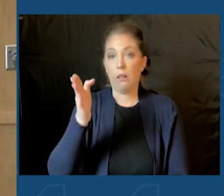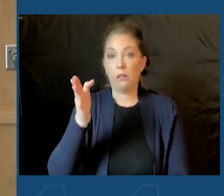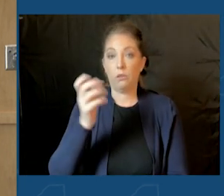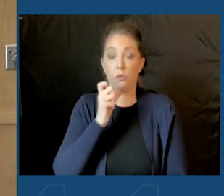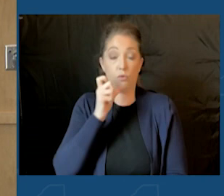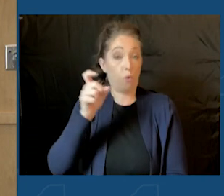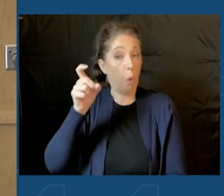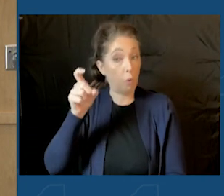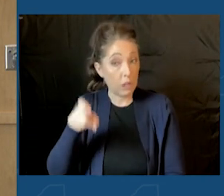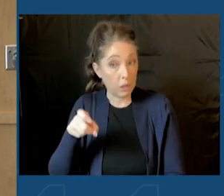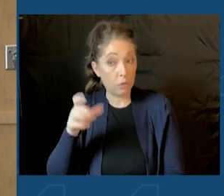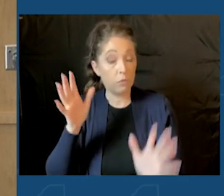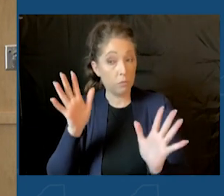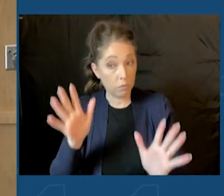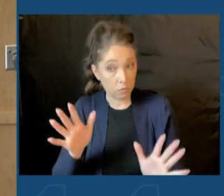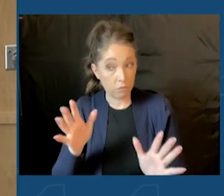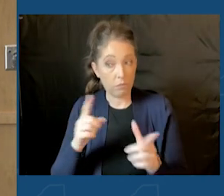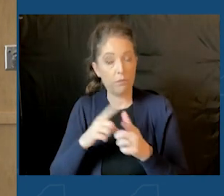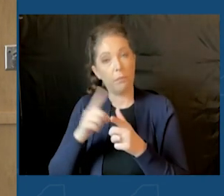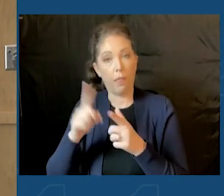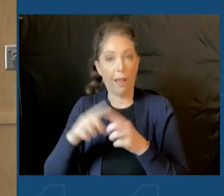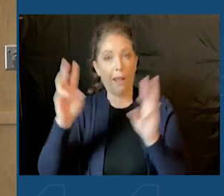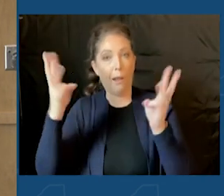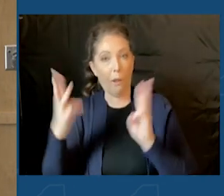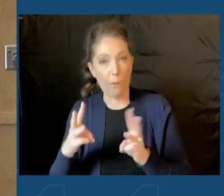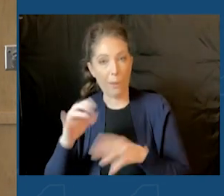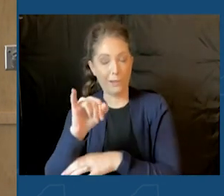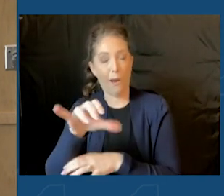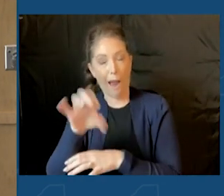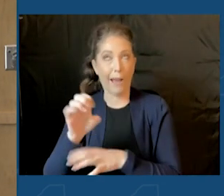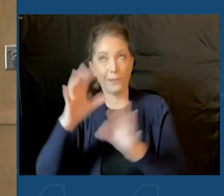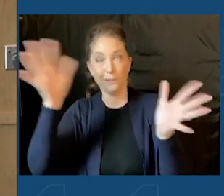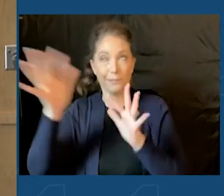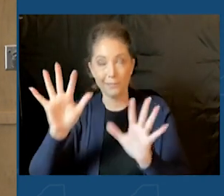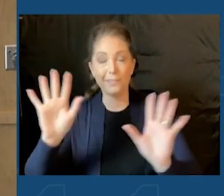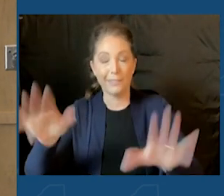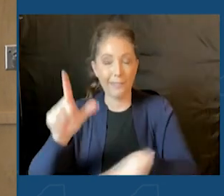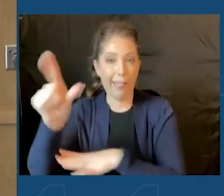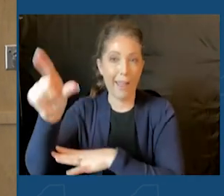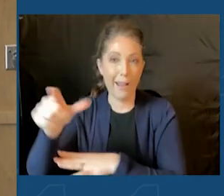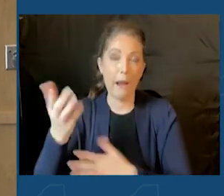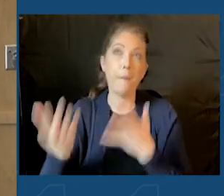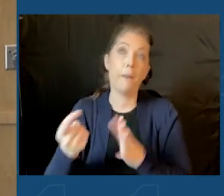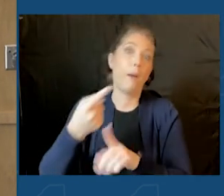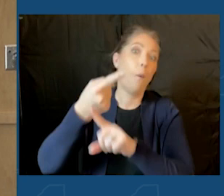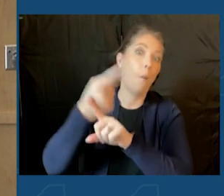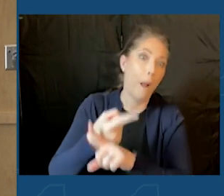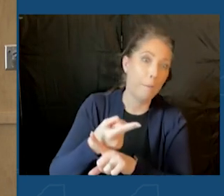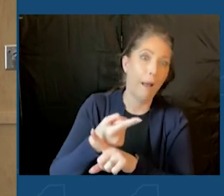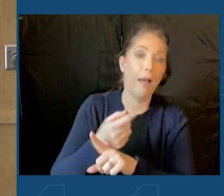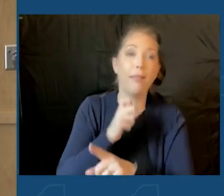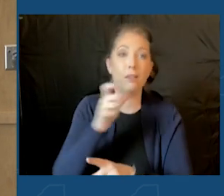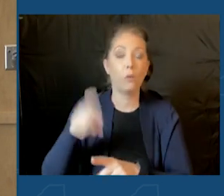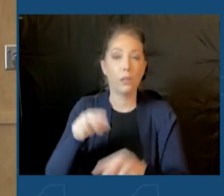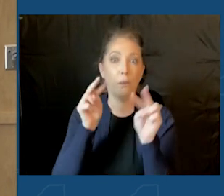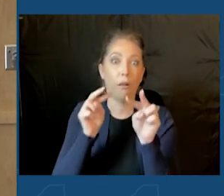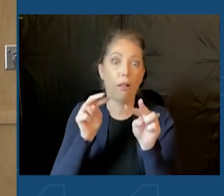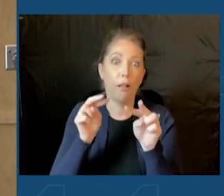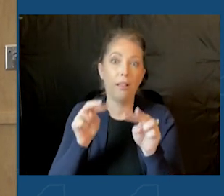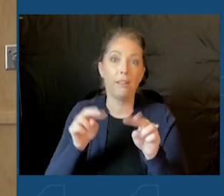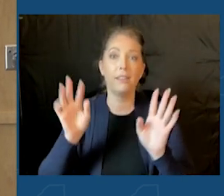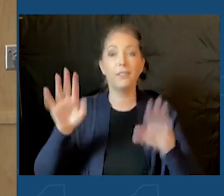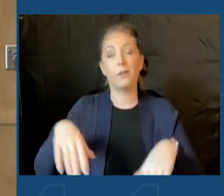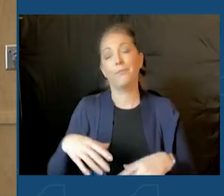much. Okay? Well, then we'll have winter ice storms, but we'll get to that later. We might get a month where you don't have to be on it as much. In fact, just stay on top